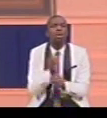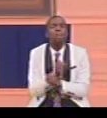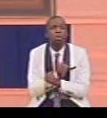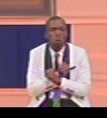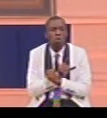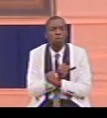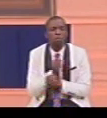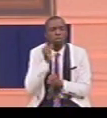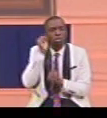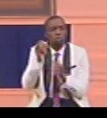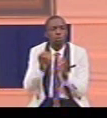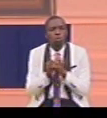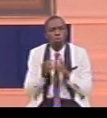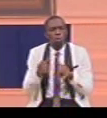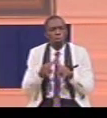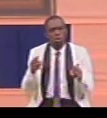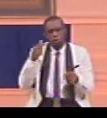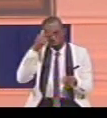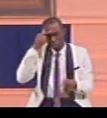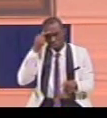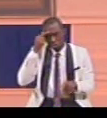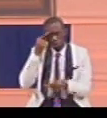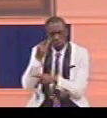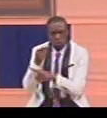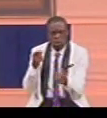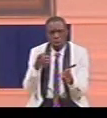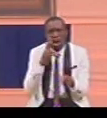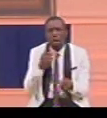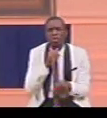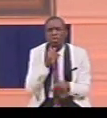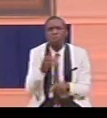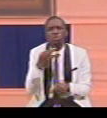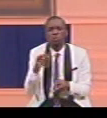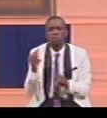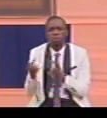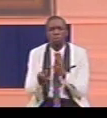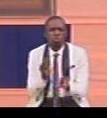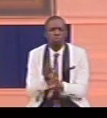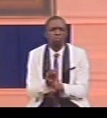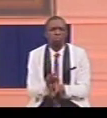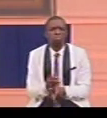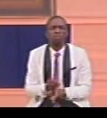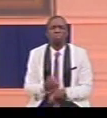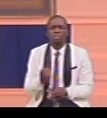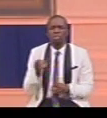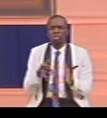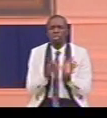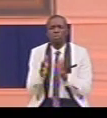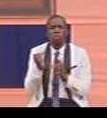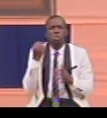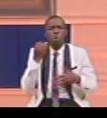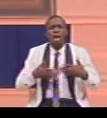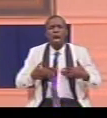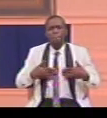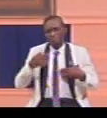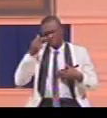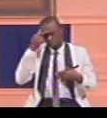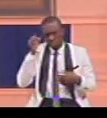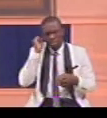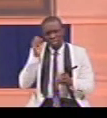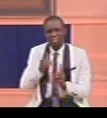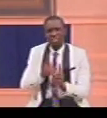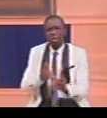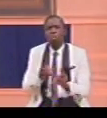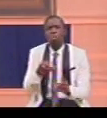sure he was how confident he was he was happy that these people were generally converted they were generally born again he was